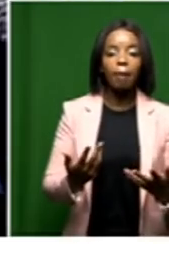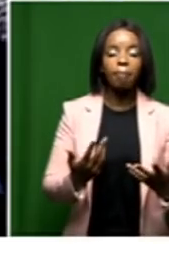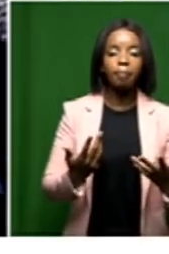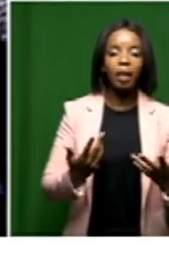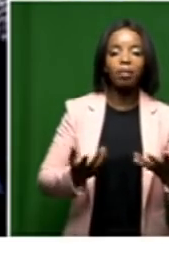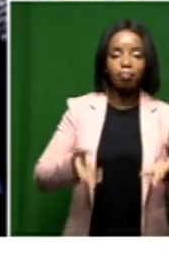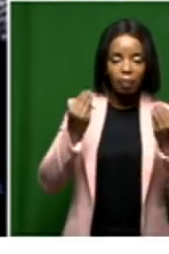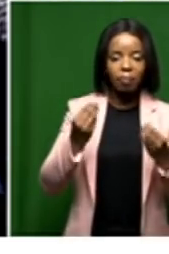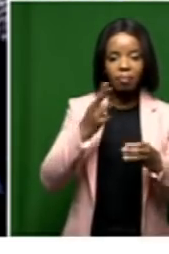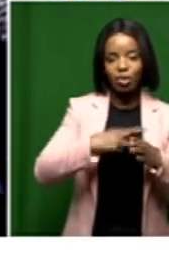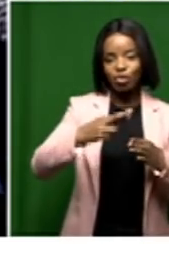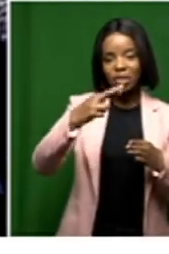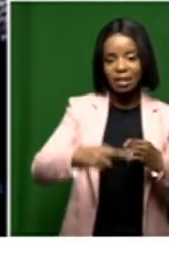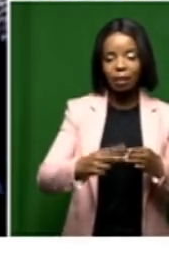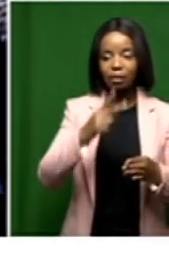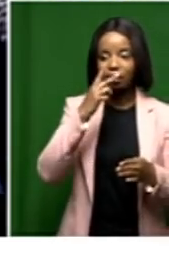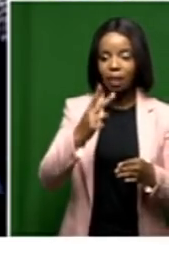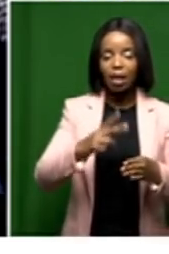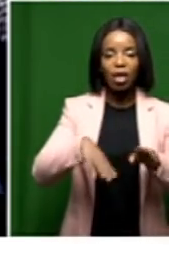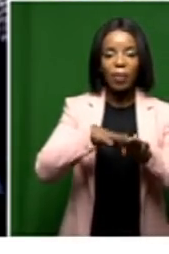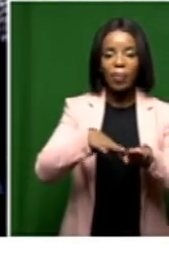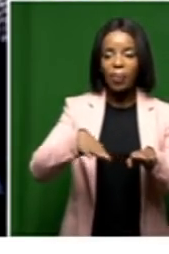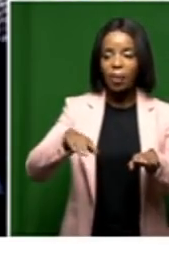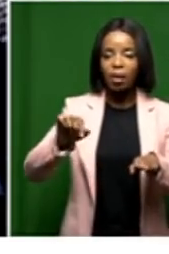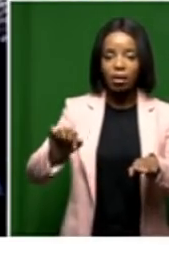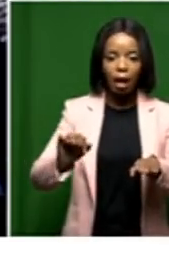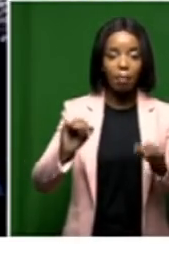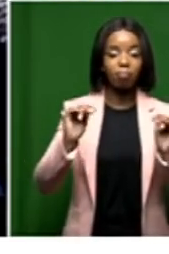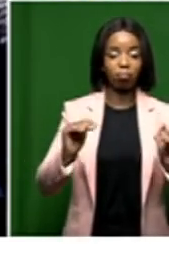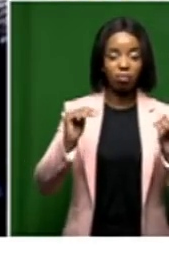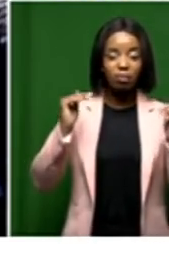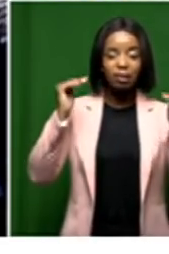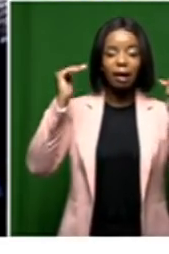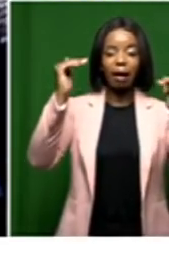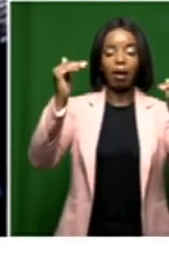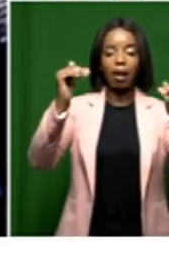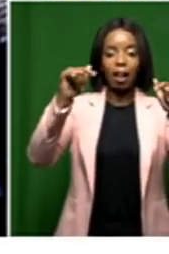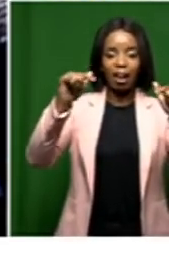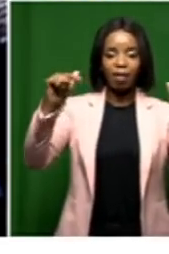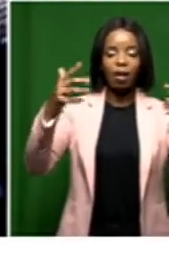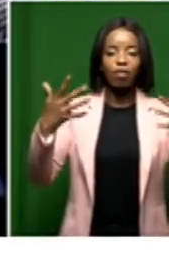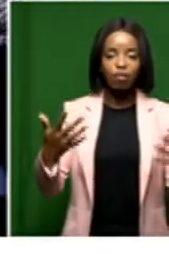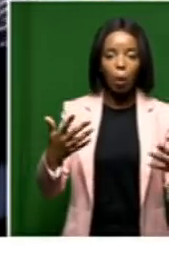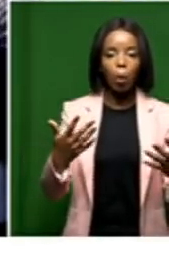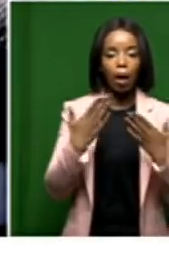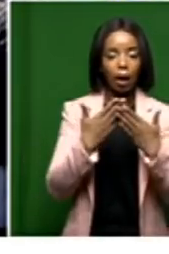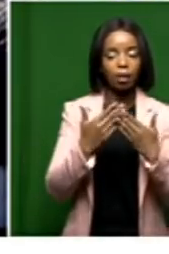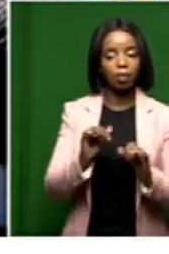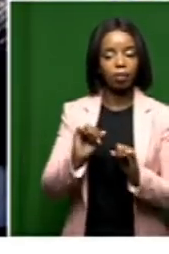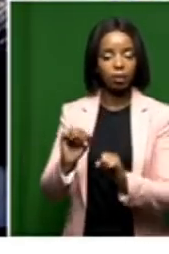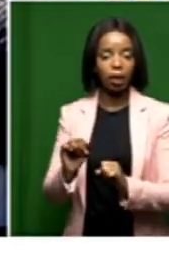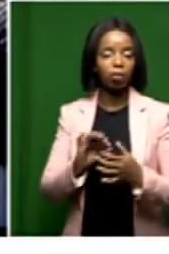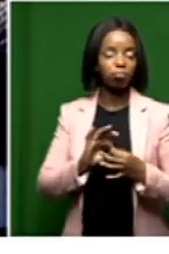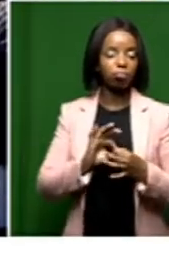And I suppose seeing their children achieving, at such a high level in terms of their academics, I think, and dedication. But I